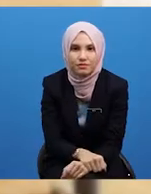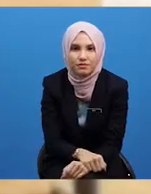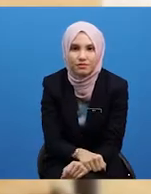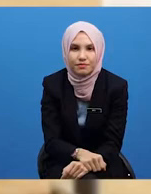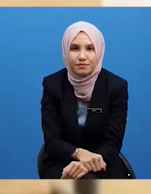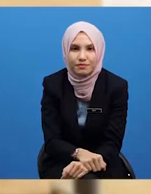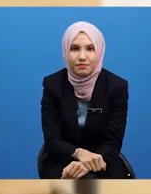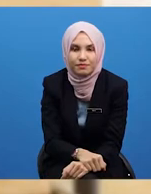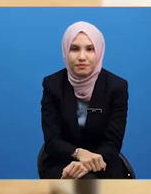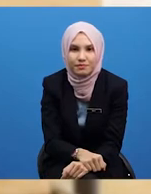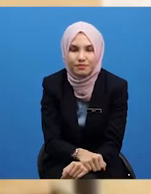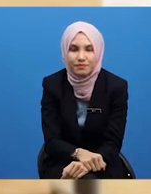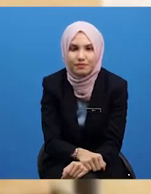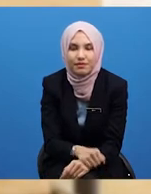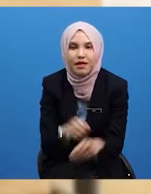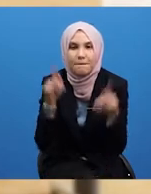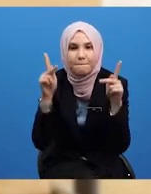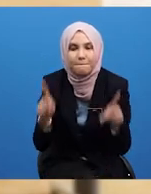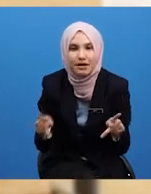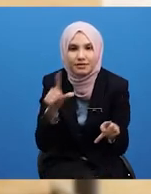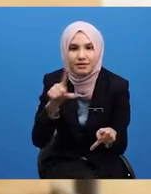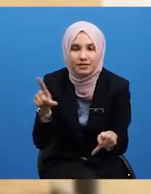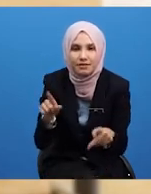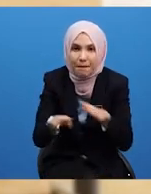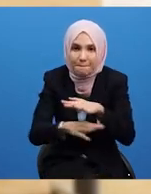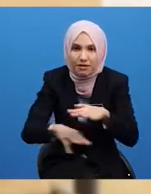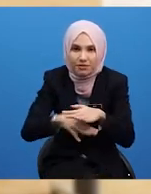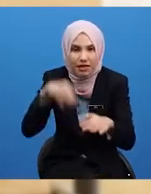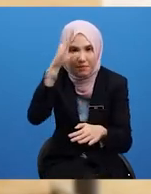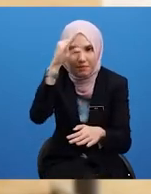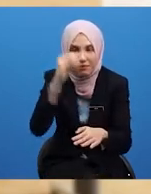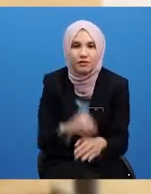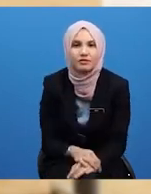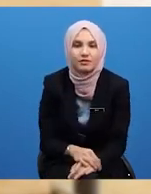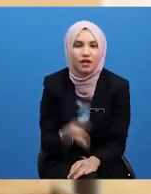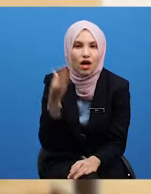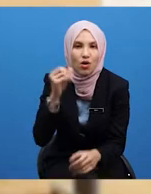We have prepared a personal response based on the boys' homework.